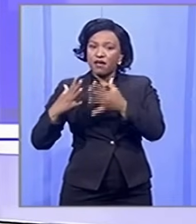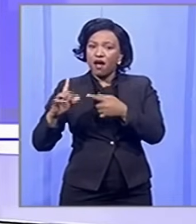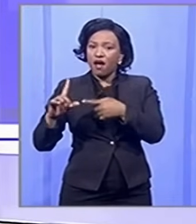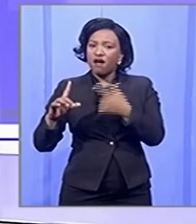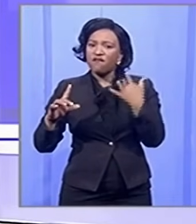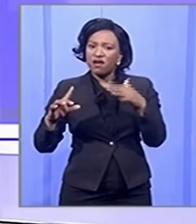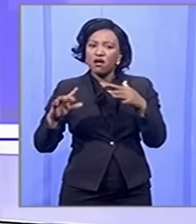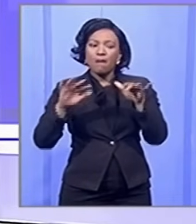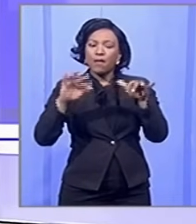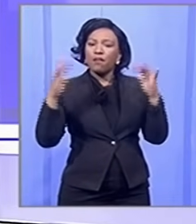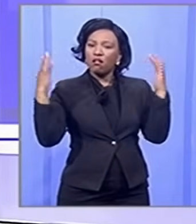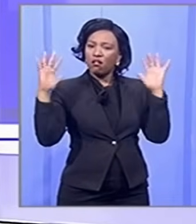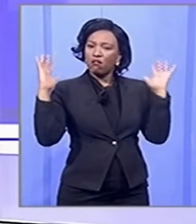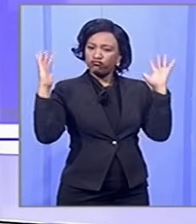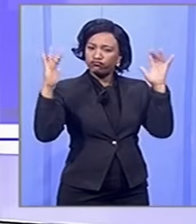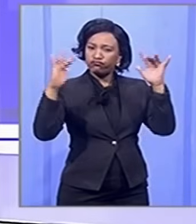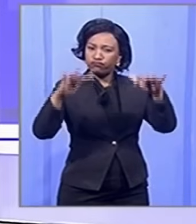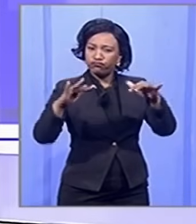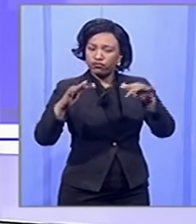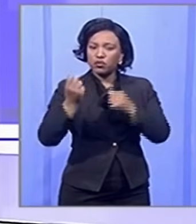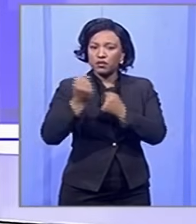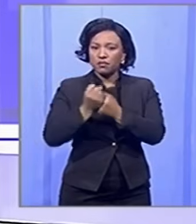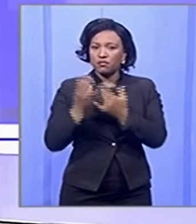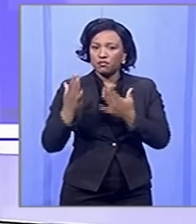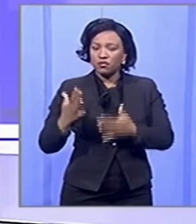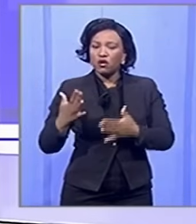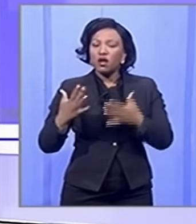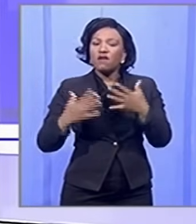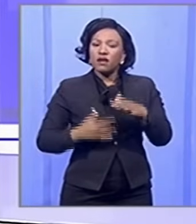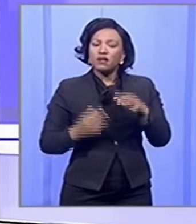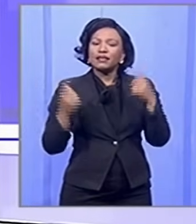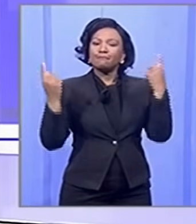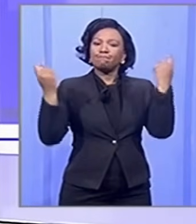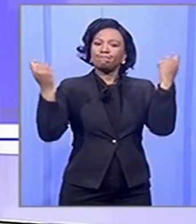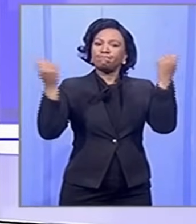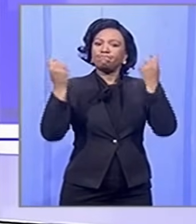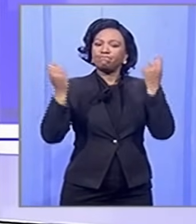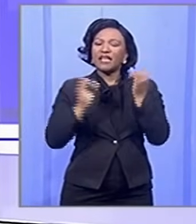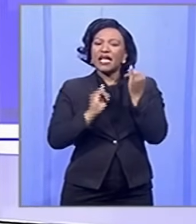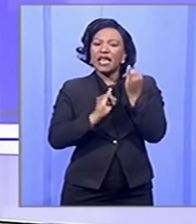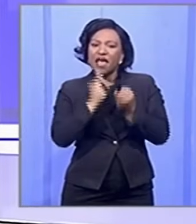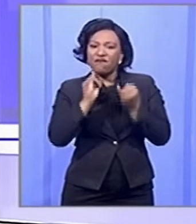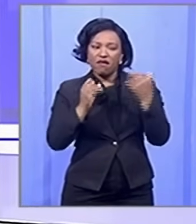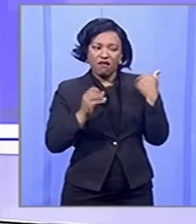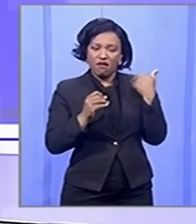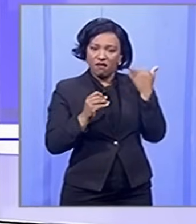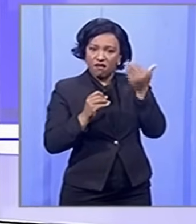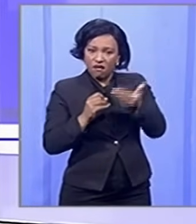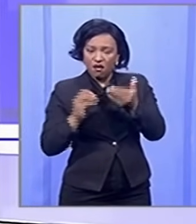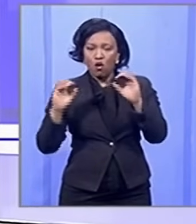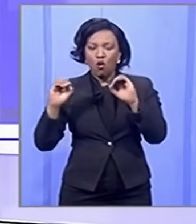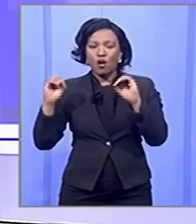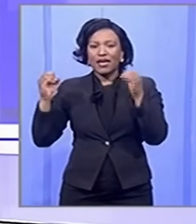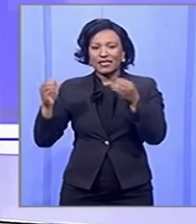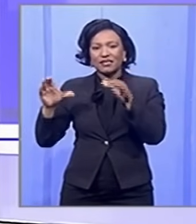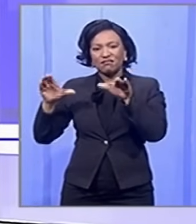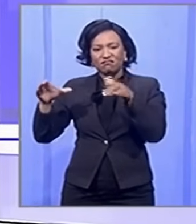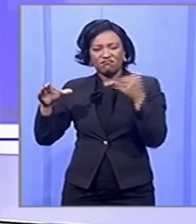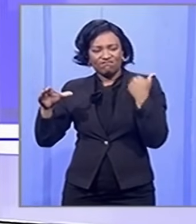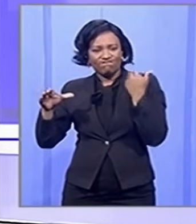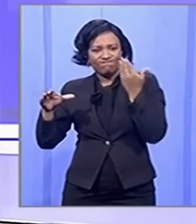gagwe moletlong wa segopotšo wa ngwaga wa bolesometee ge a sa le gona go tloga mokgatlo o hlongwa.